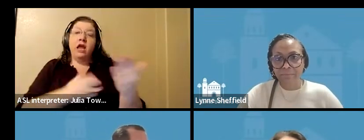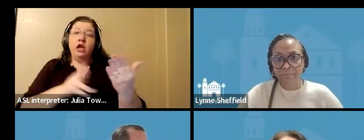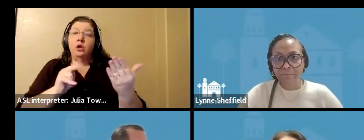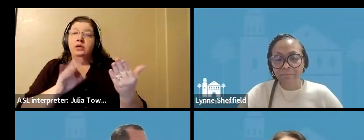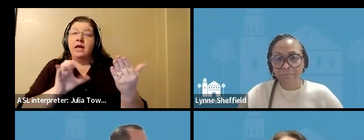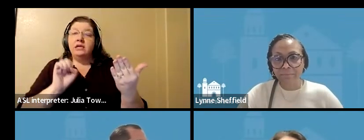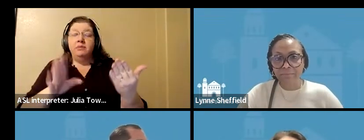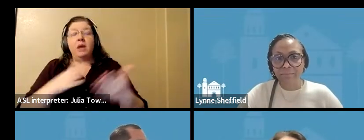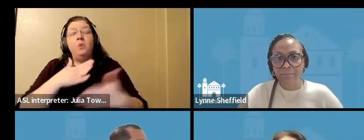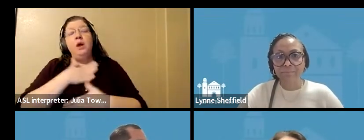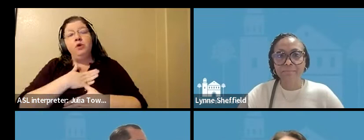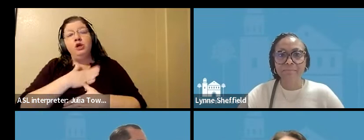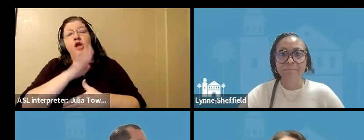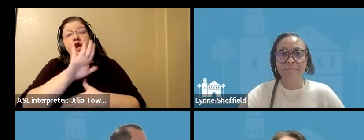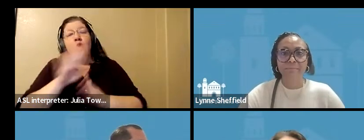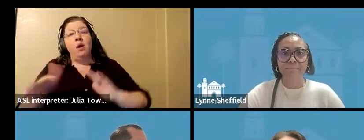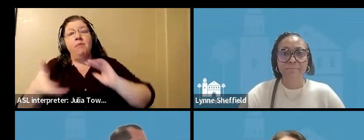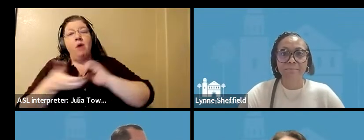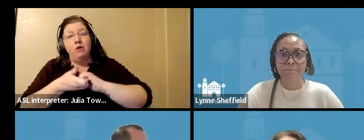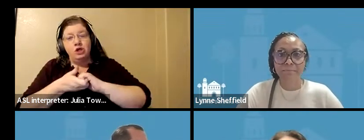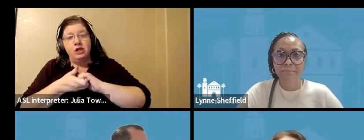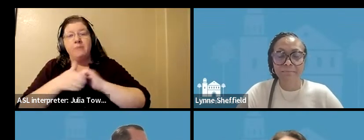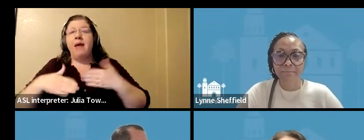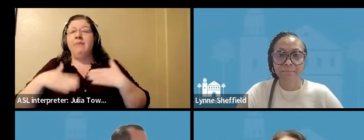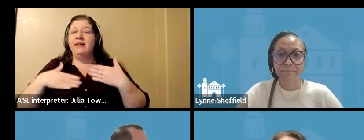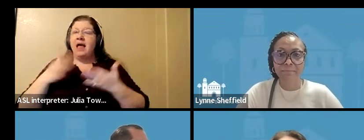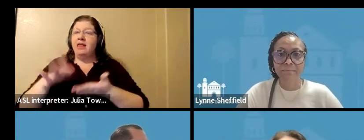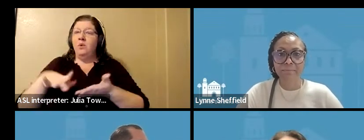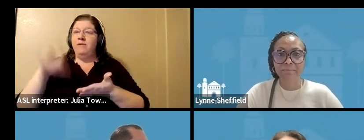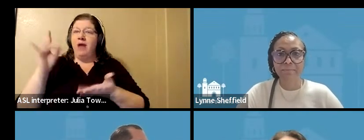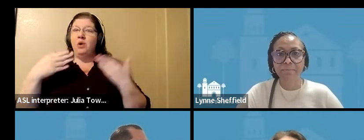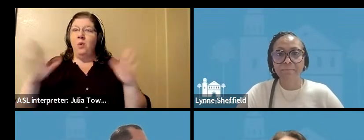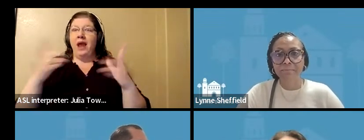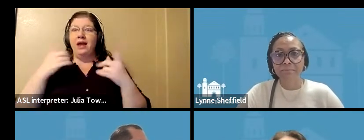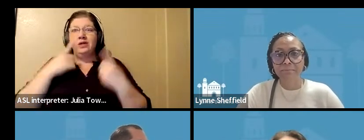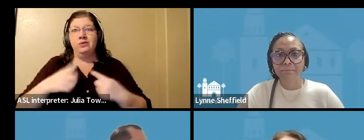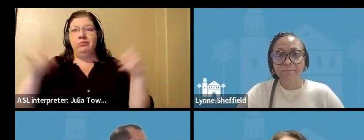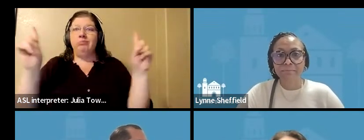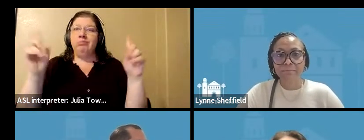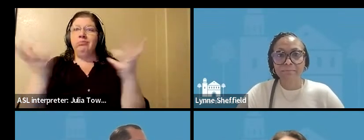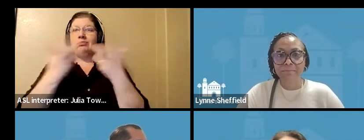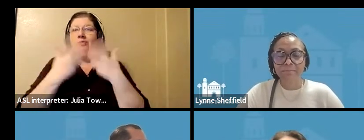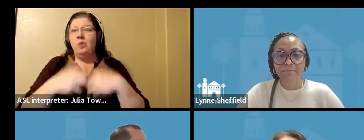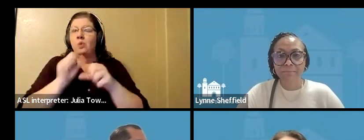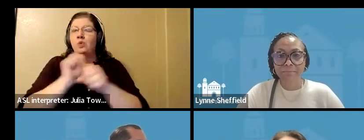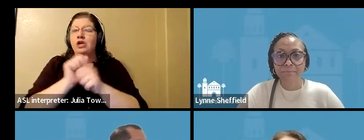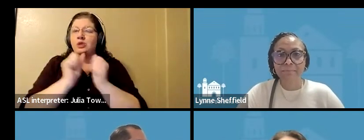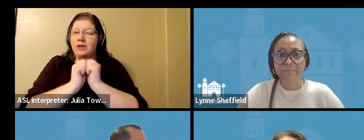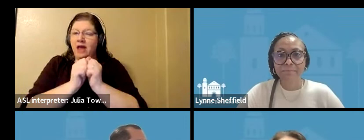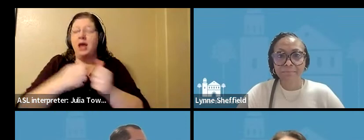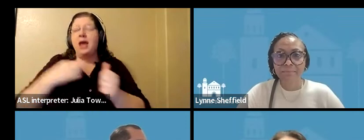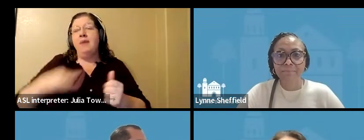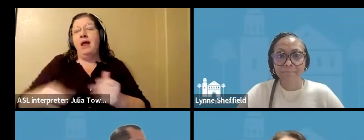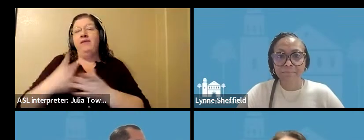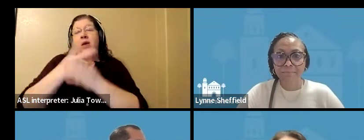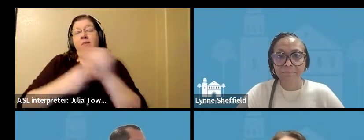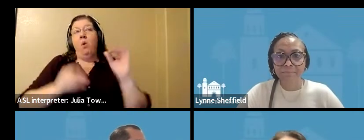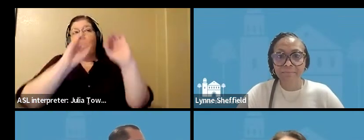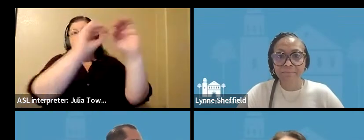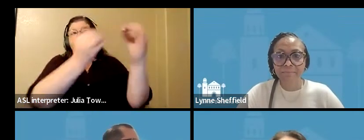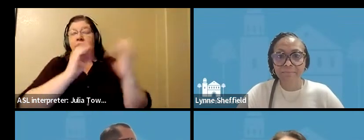your partnership, and I'm glad that we found a way to work together and to benefit both